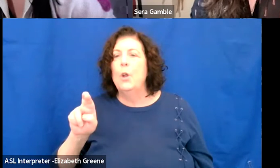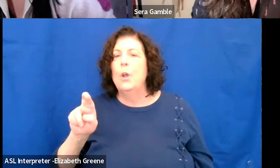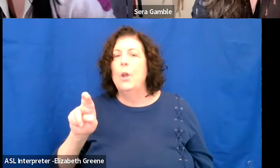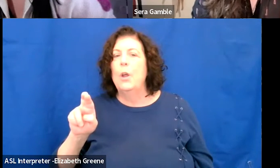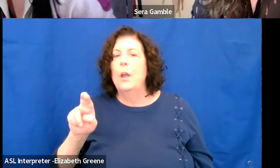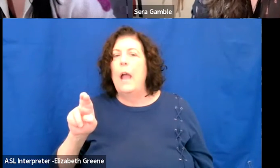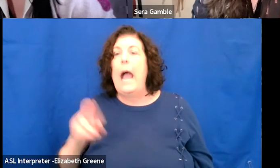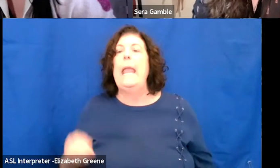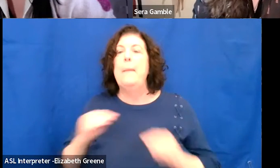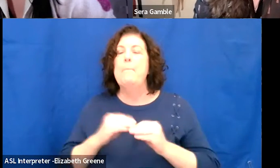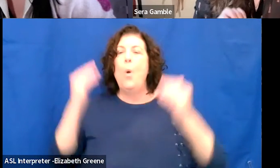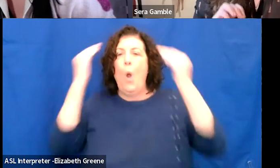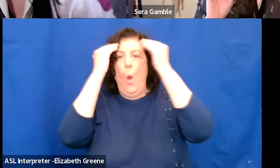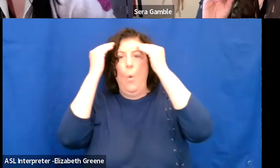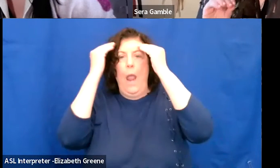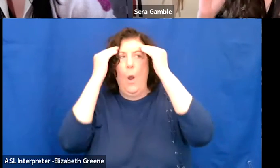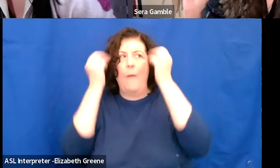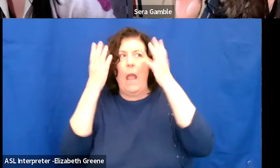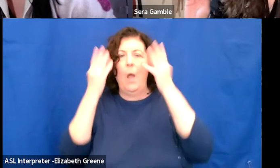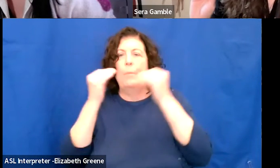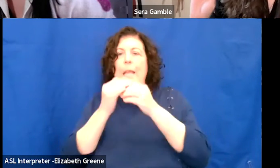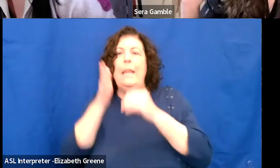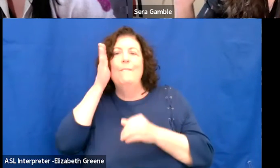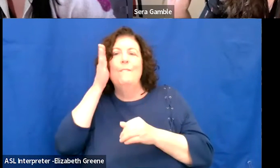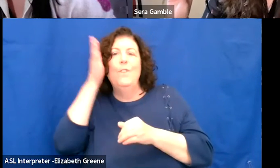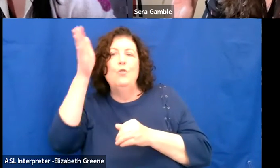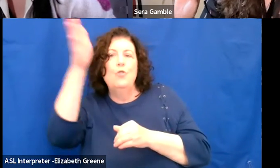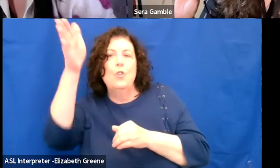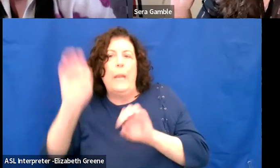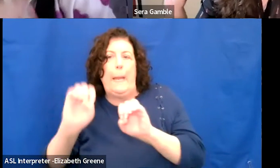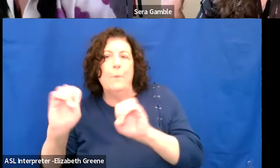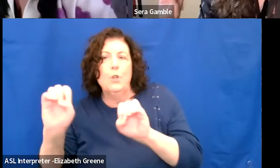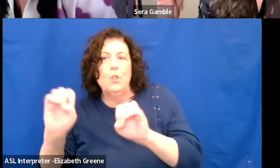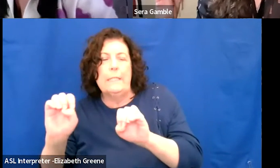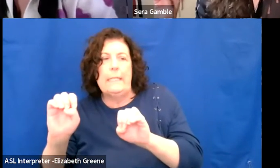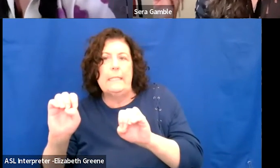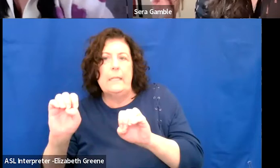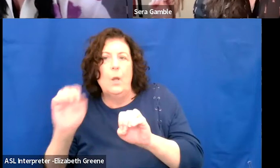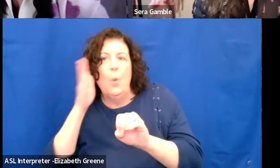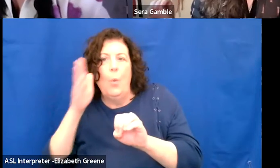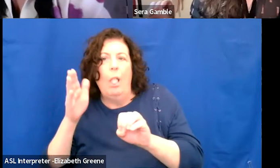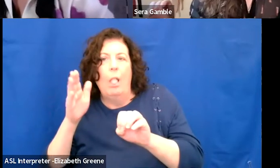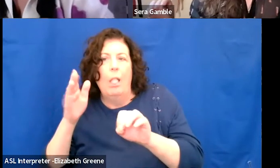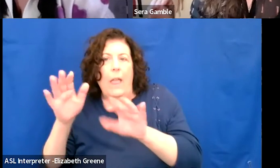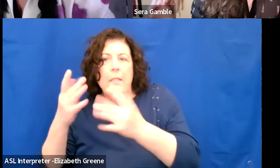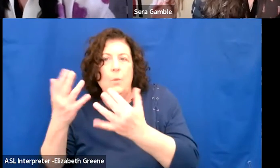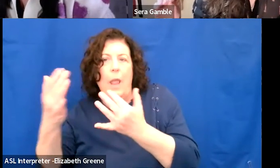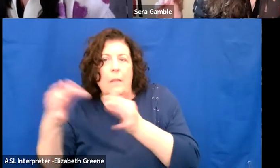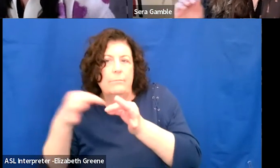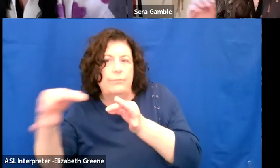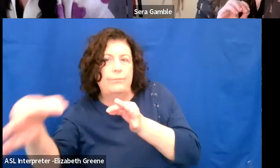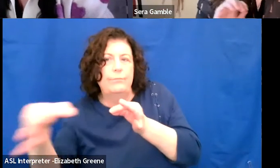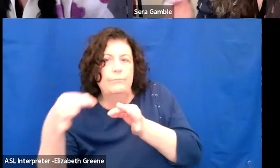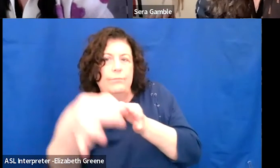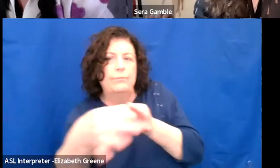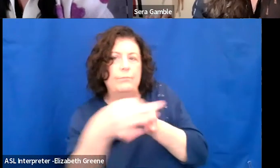any given moment, and that more things can wait than you think. This is something I had to learn. I thought I had to